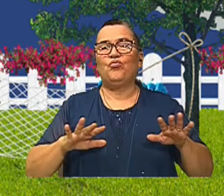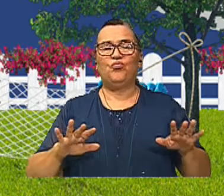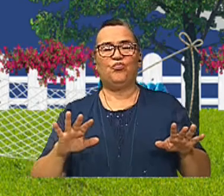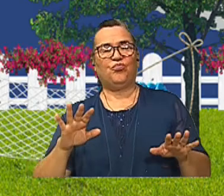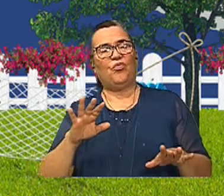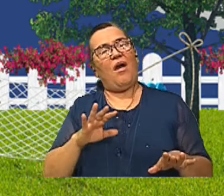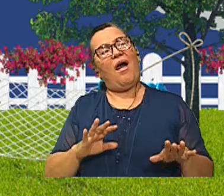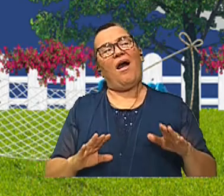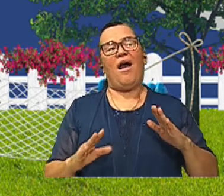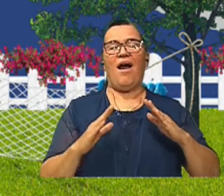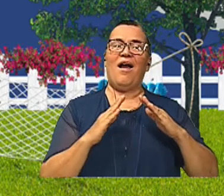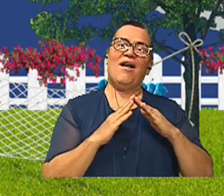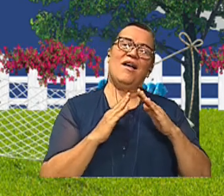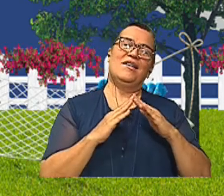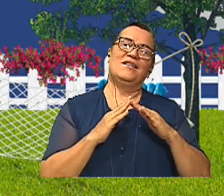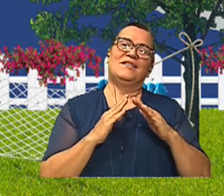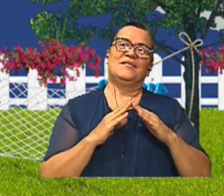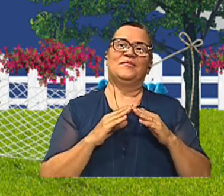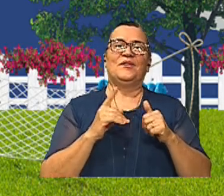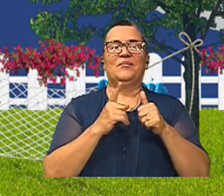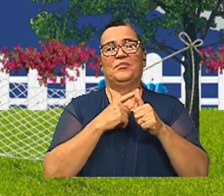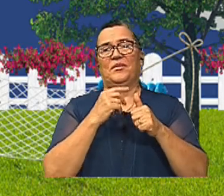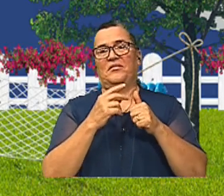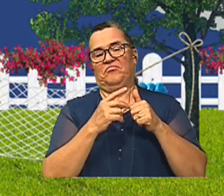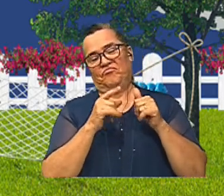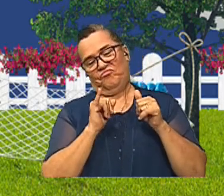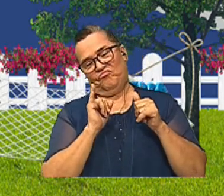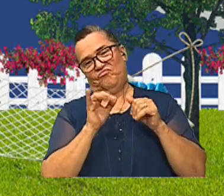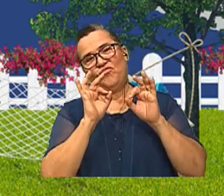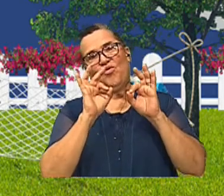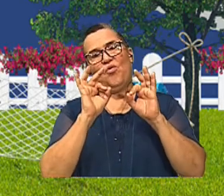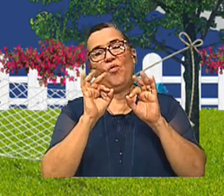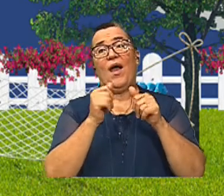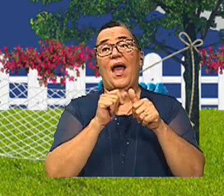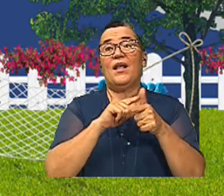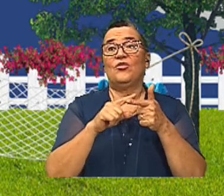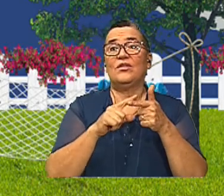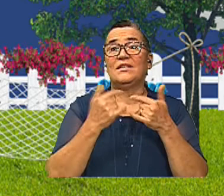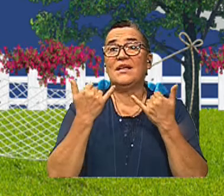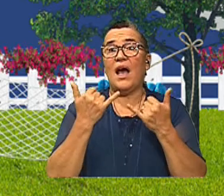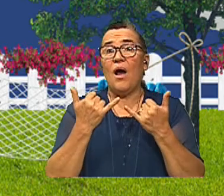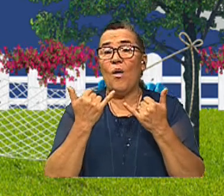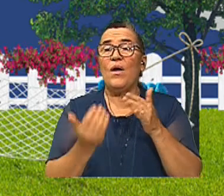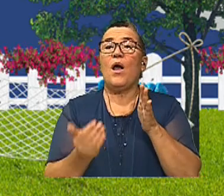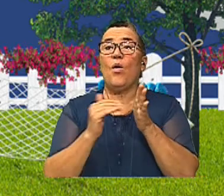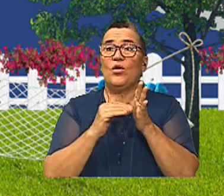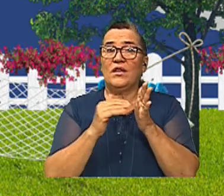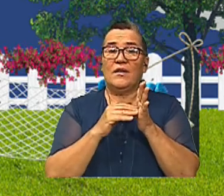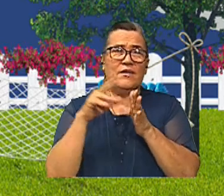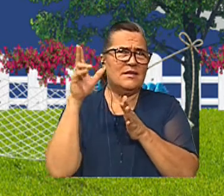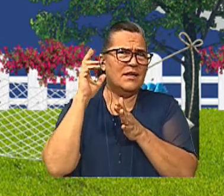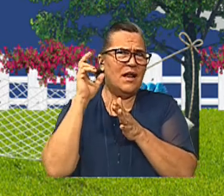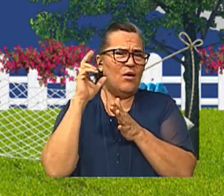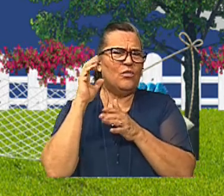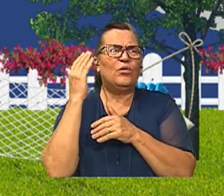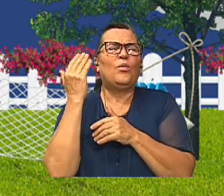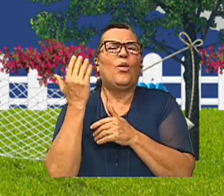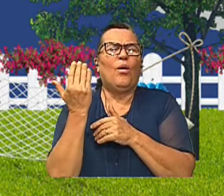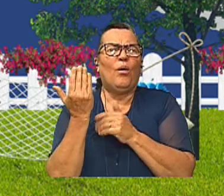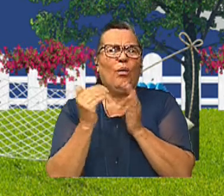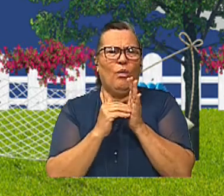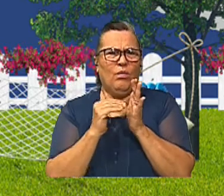home because the first answer was okay, we have to play the audio again. Why? Because